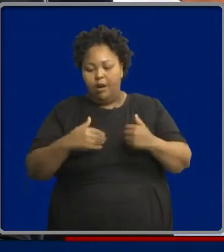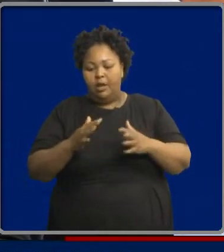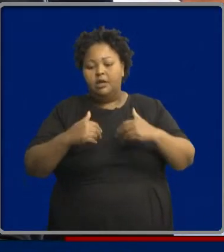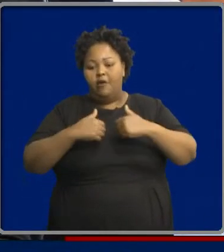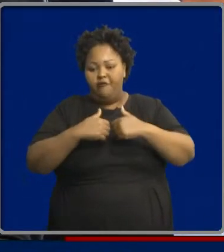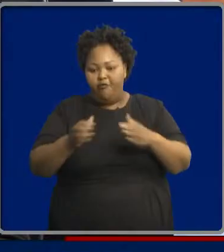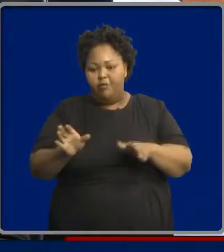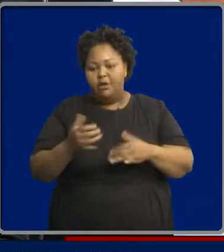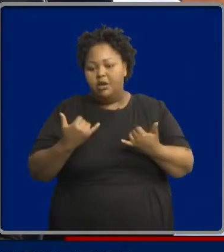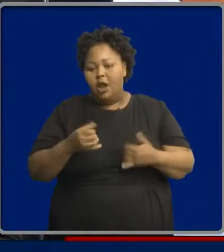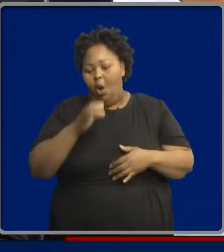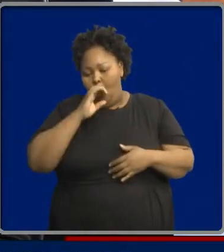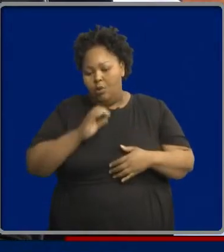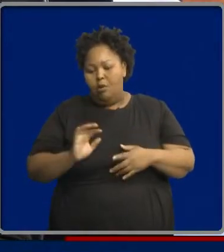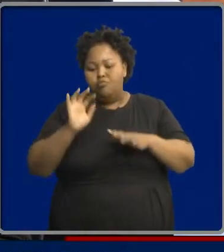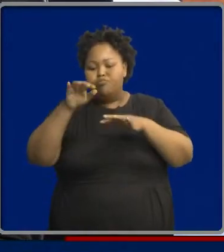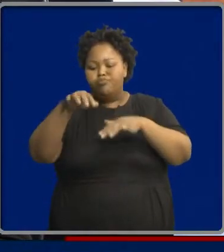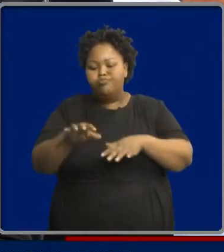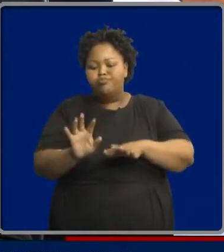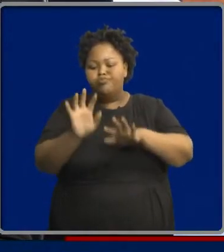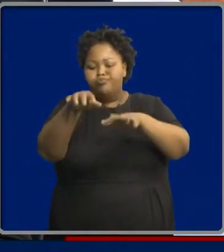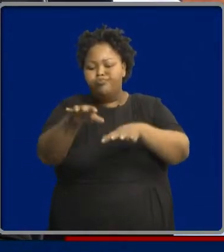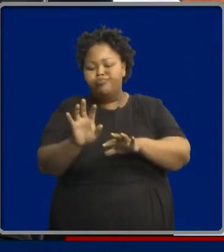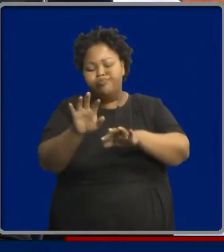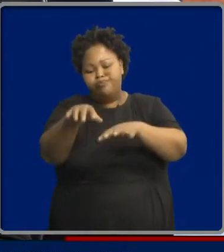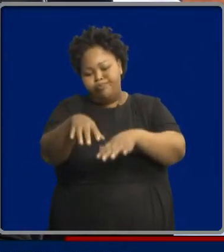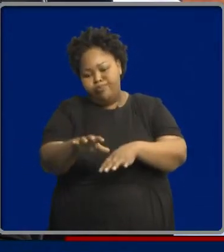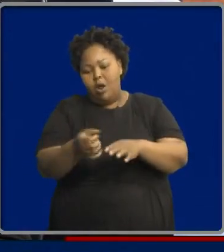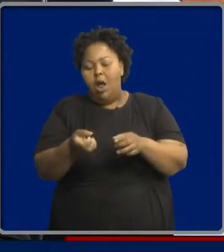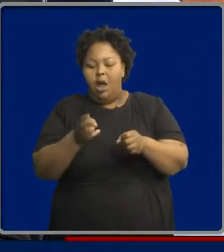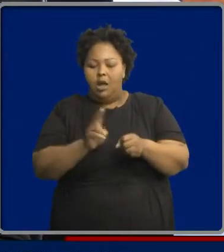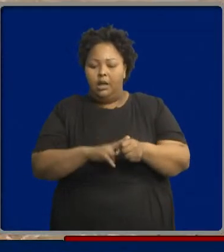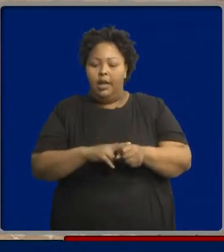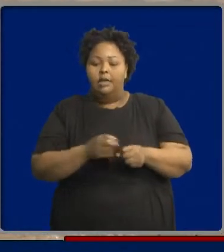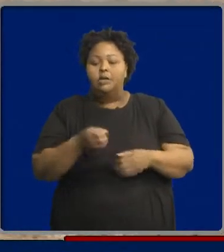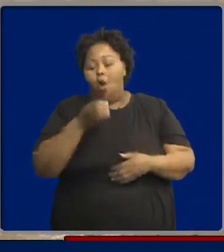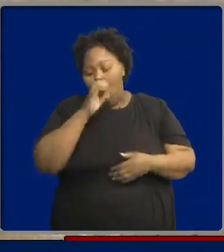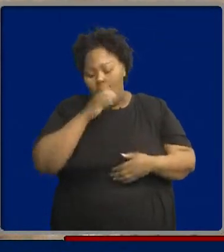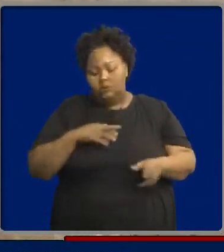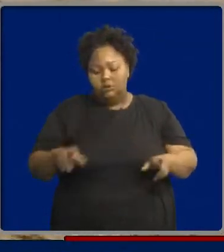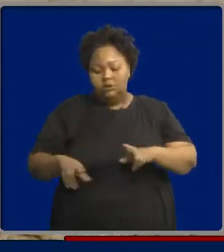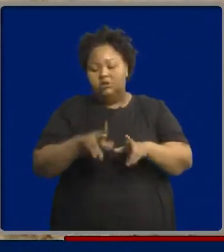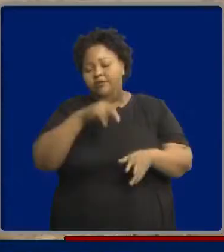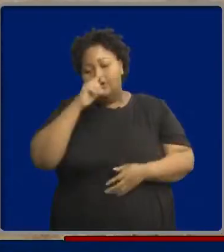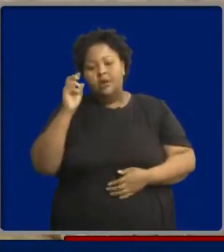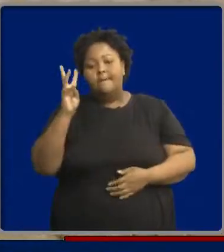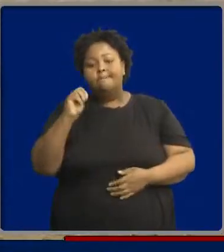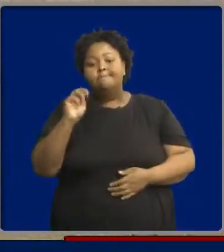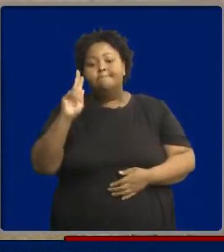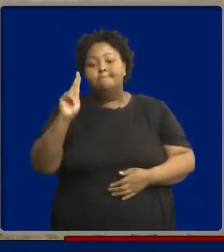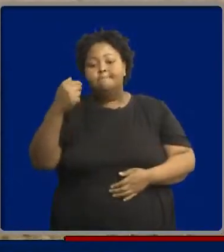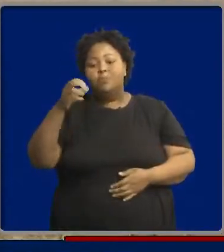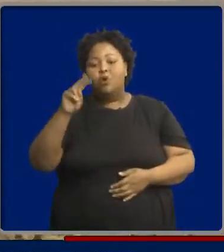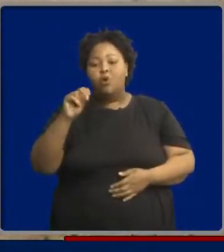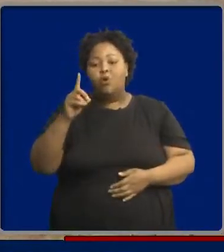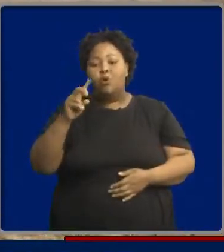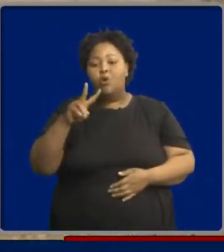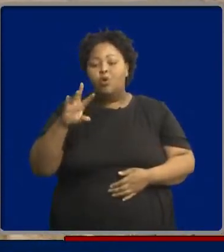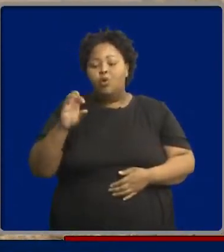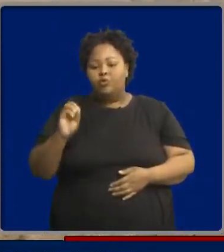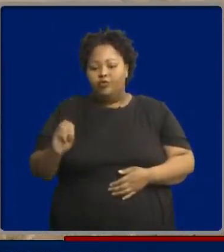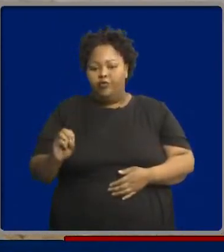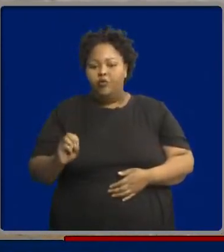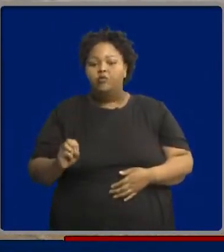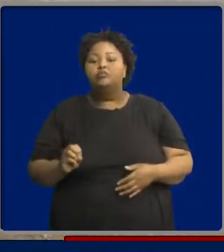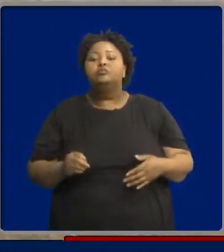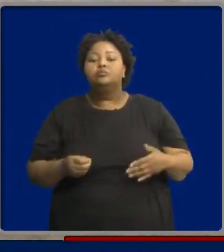to rivers such as the Mkondo River, which is also coming from South Africa. There